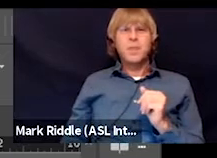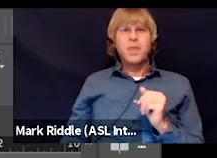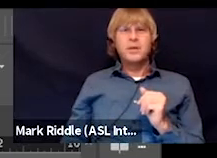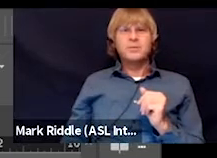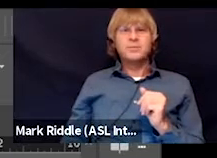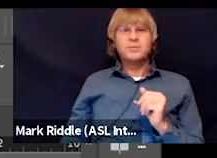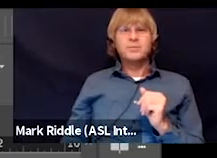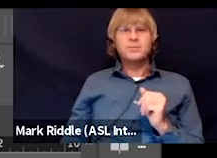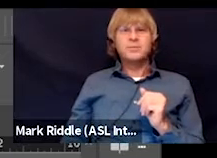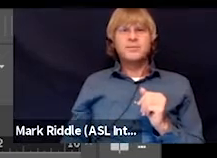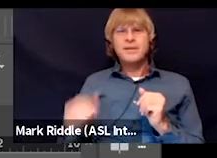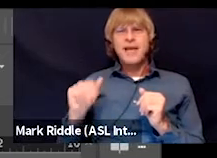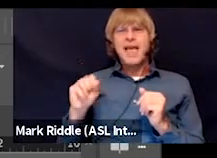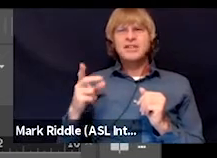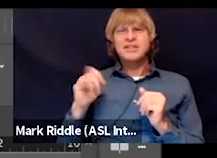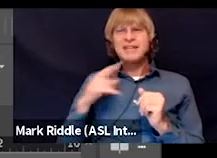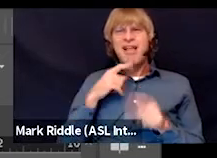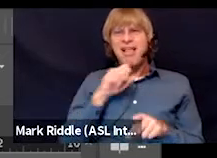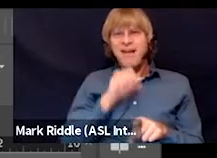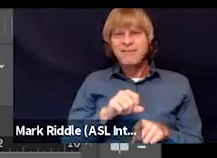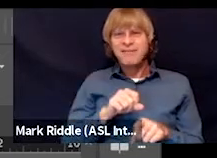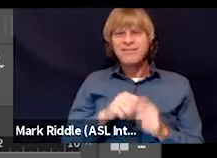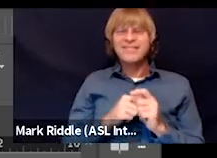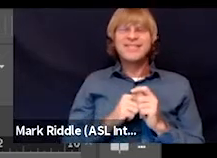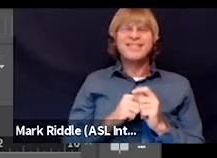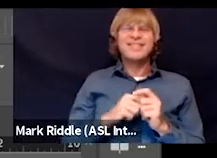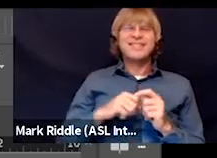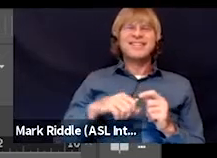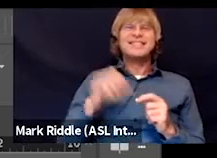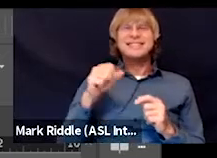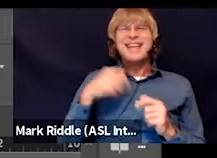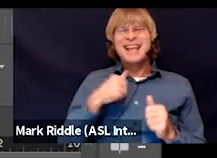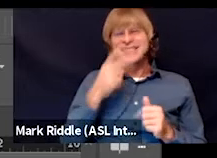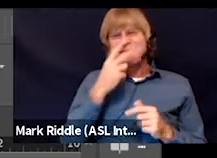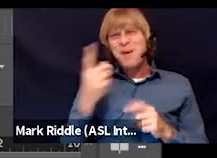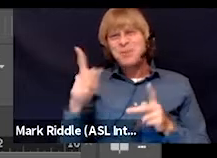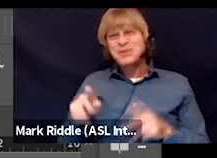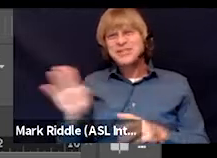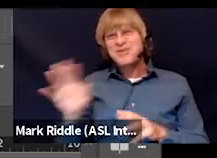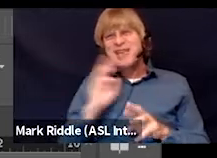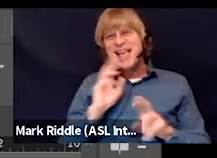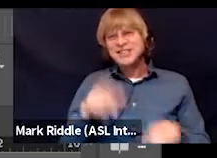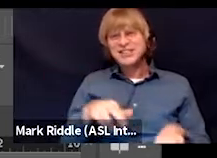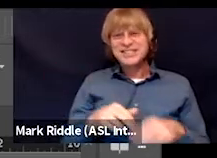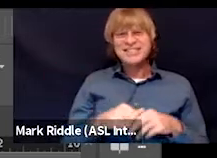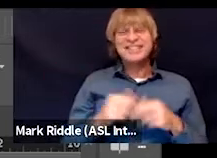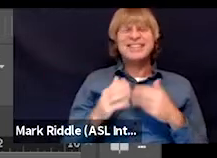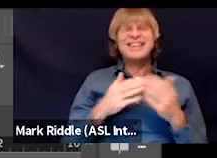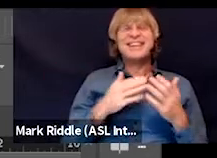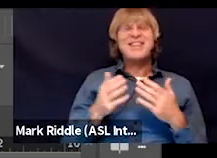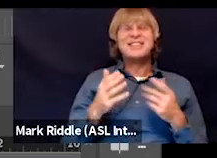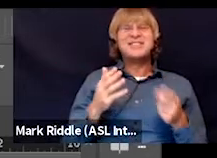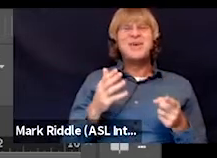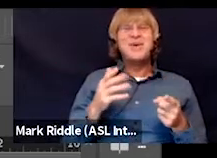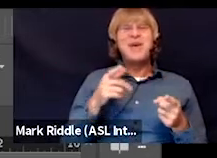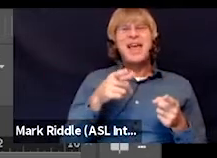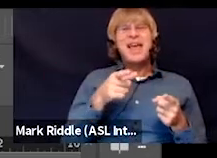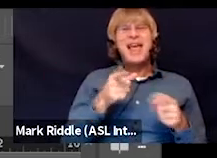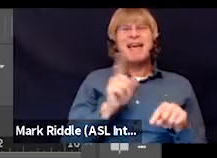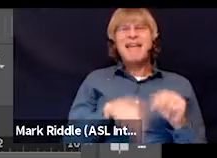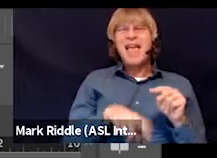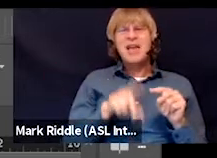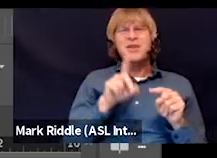Oh, Ashley's like, she's loving it. At least I get to see one person's reaction. Now, it can't